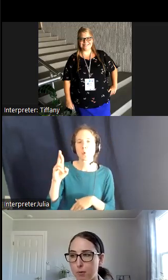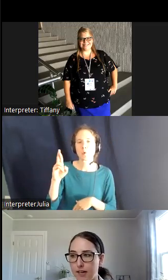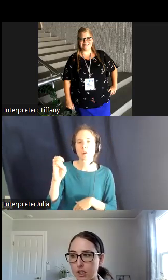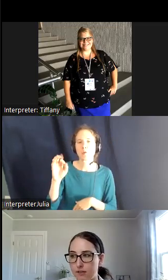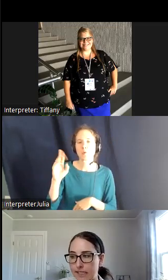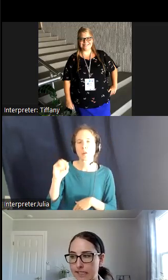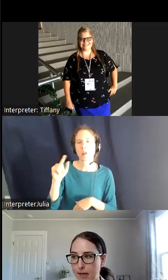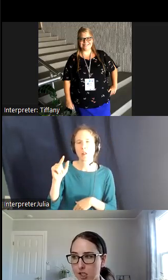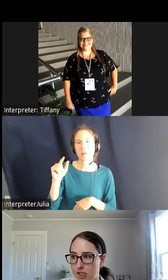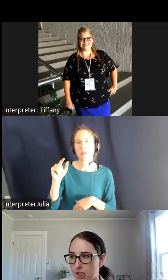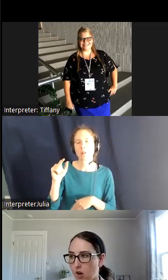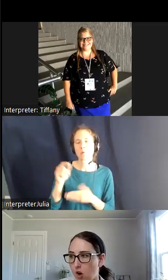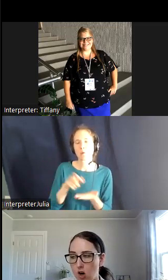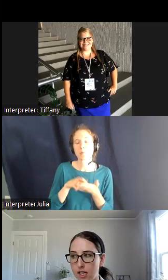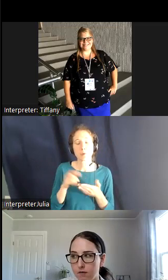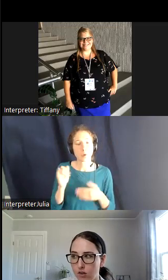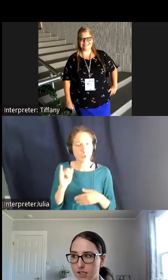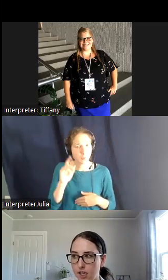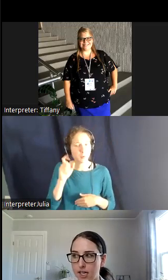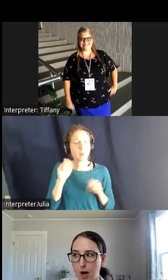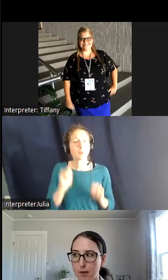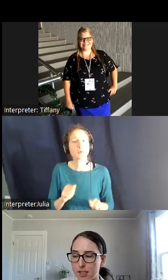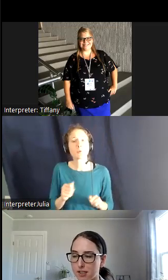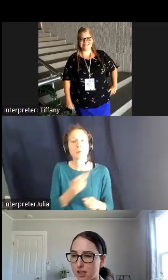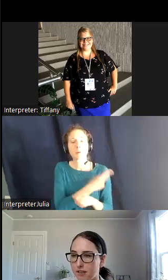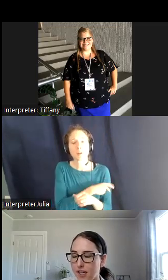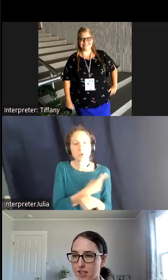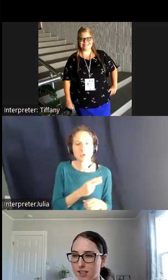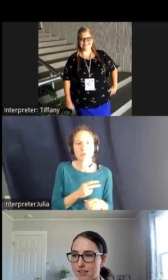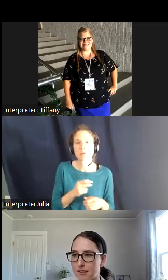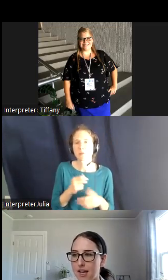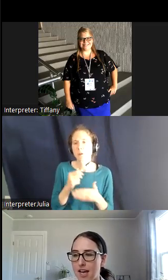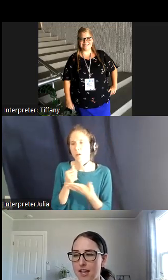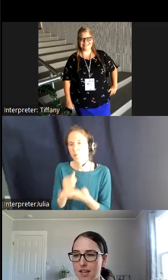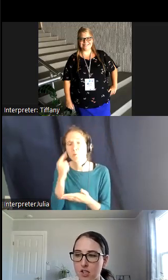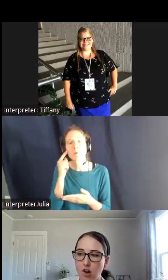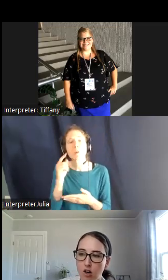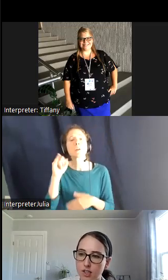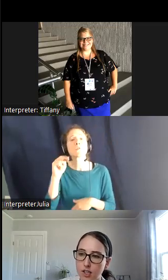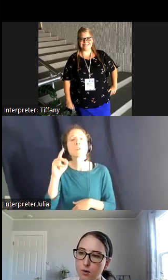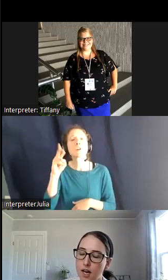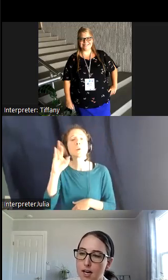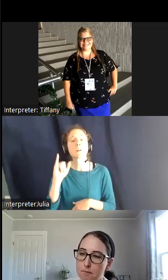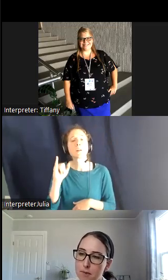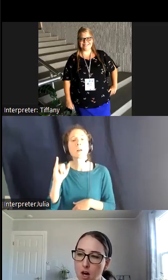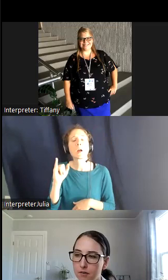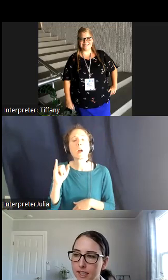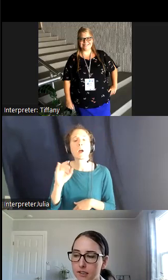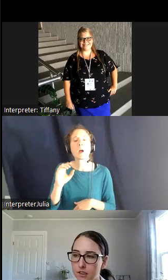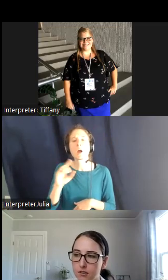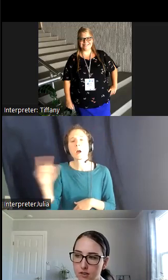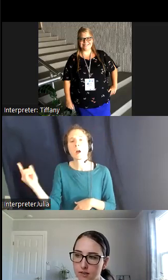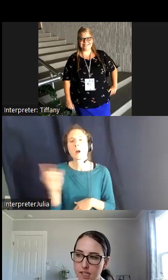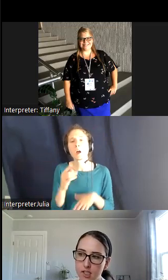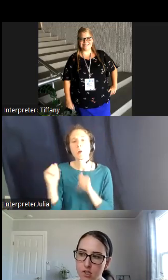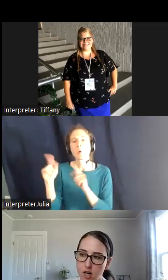designated to provide services to patients on involuntary outpatient certifications, and they should also be offering